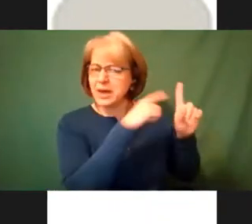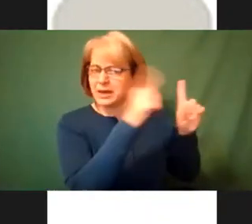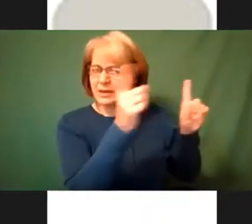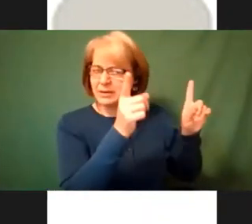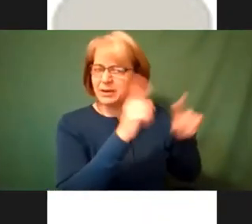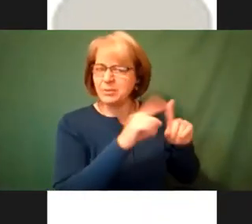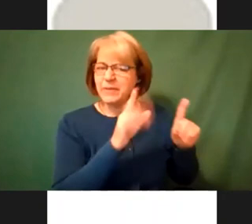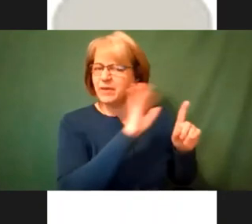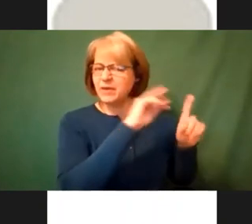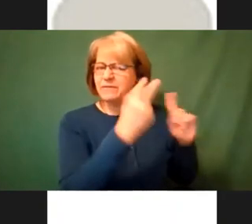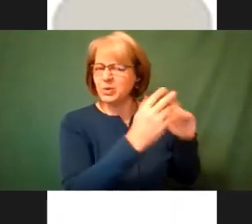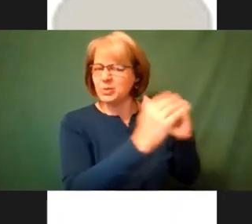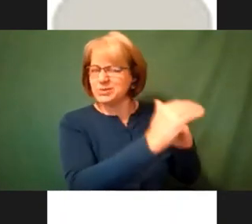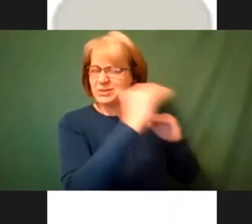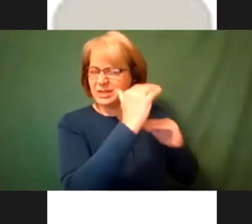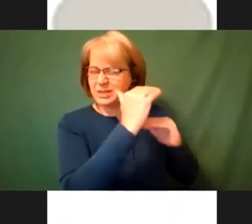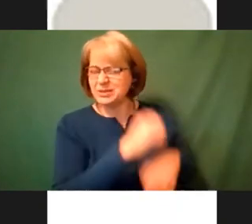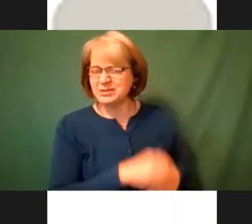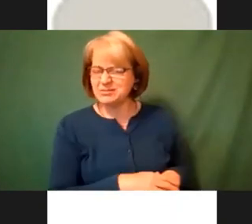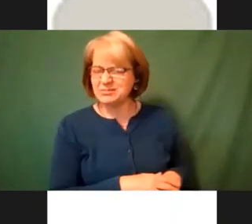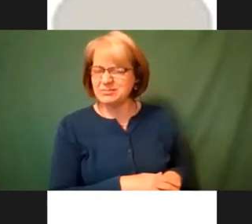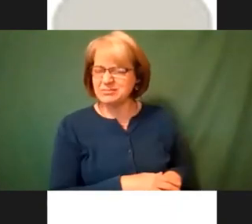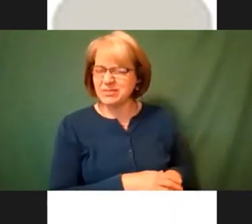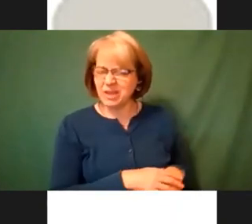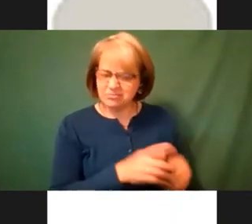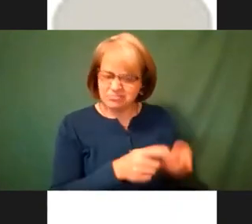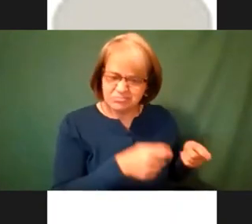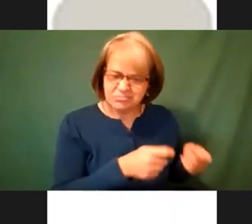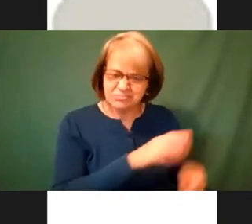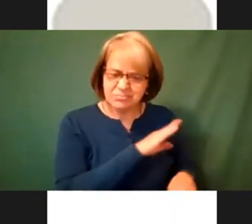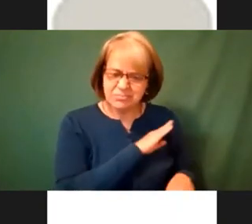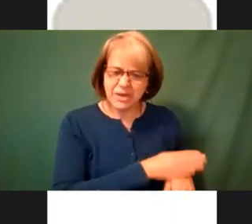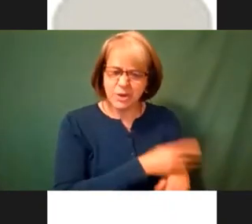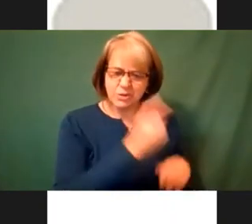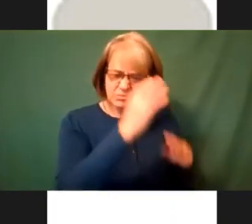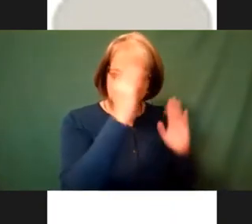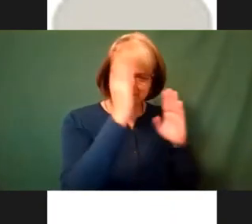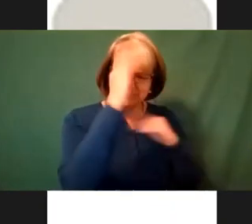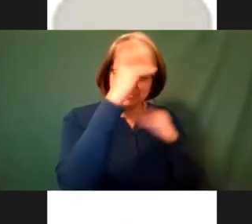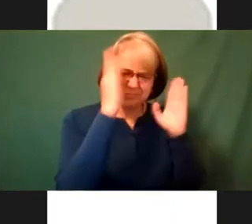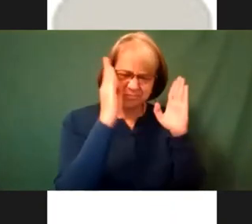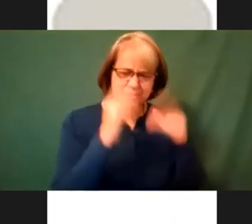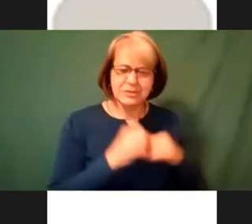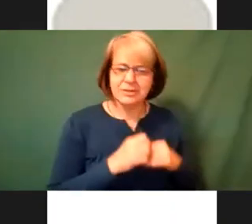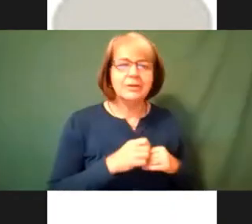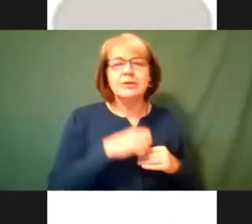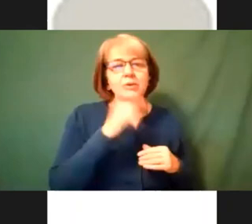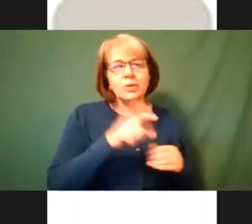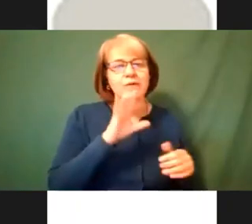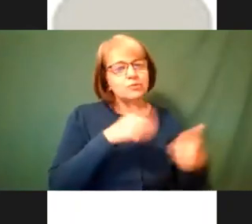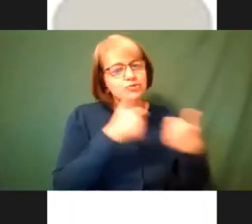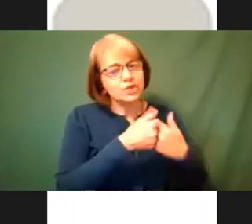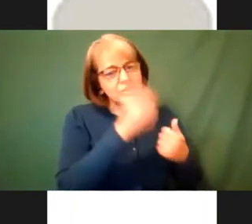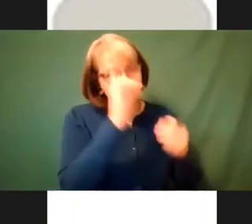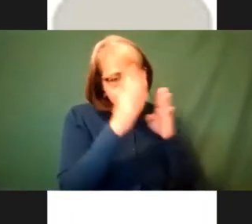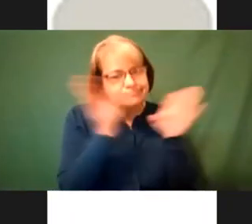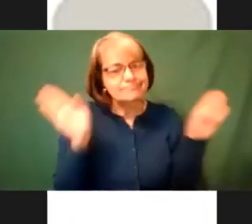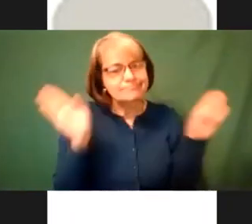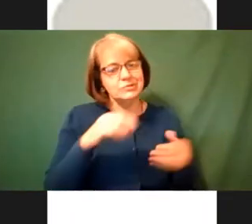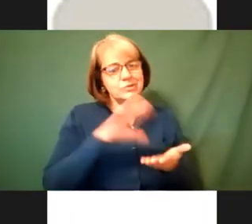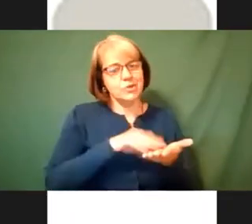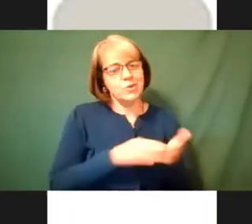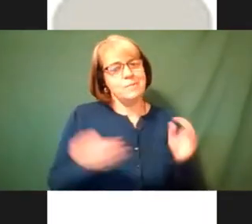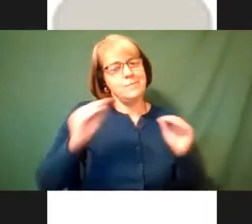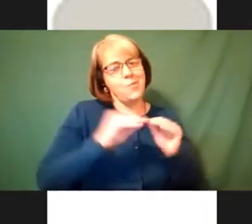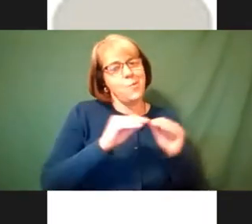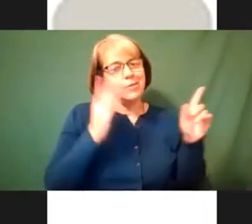lopsided in terms of power, in terms of to understand you don't know what you don't know, and you don't have to actually challenge or look at your own perspective as